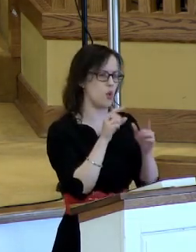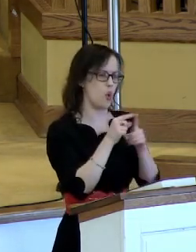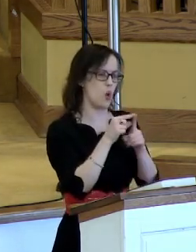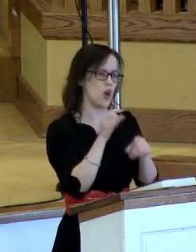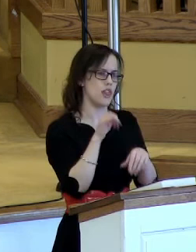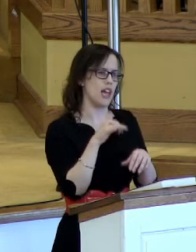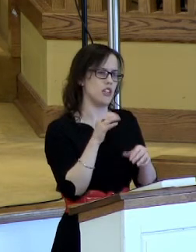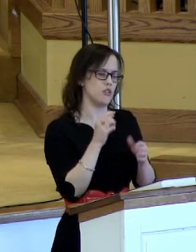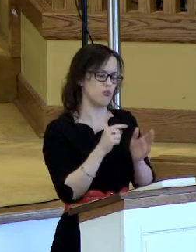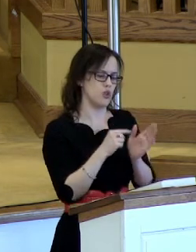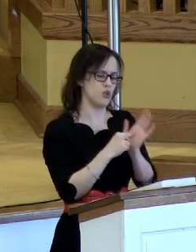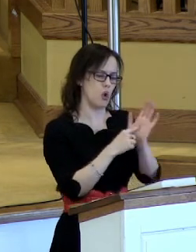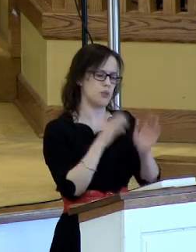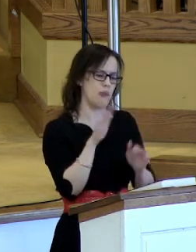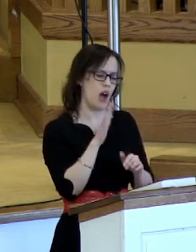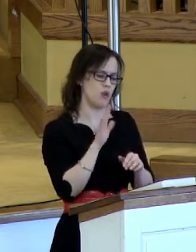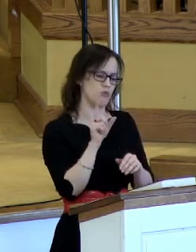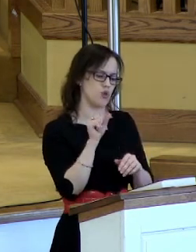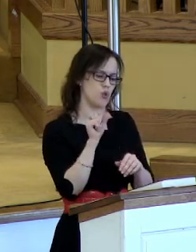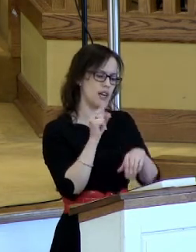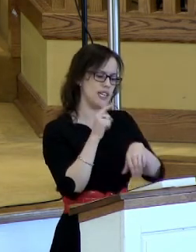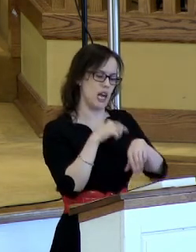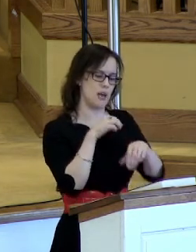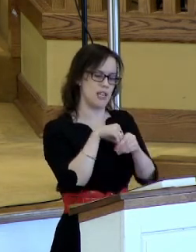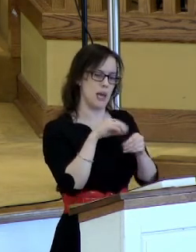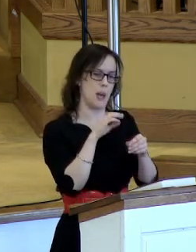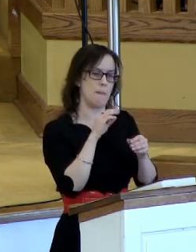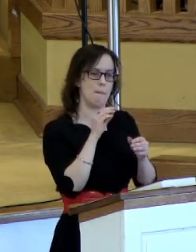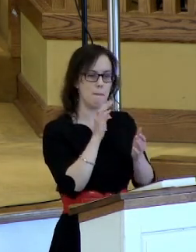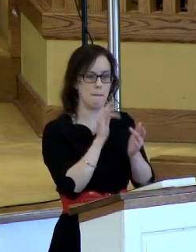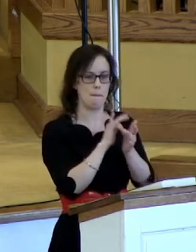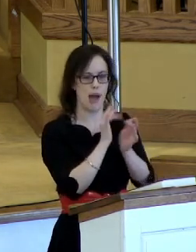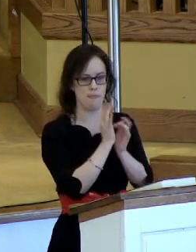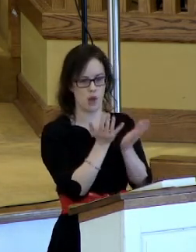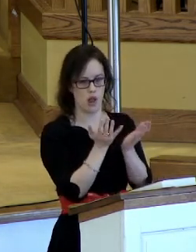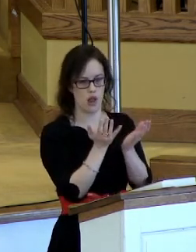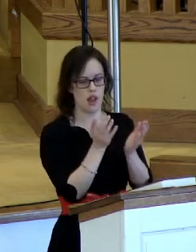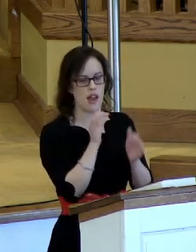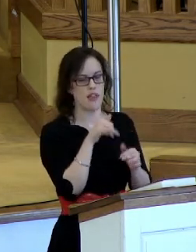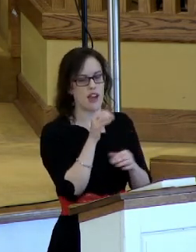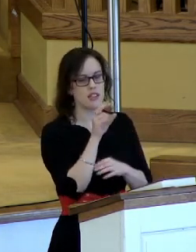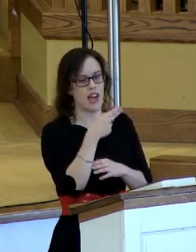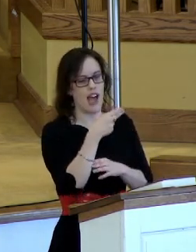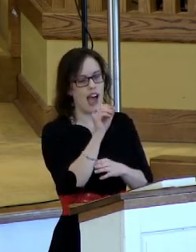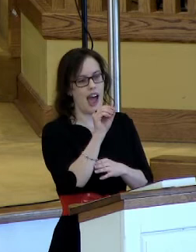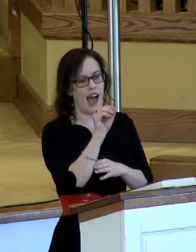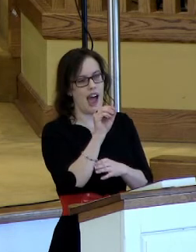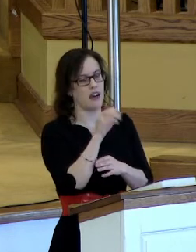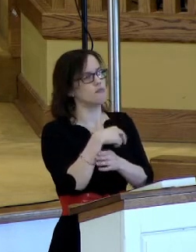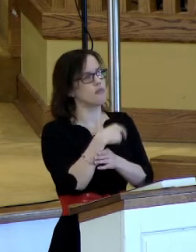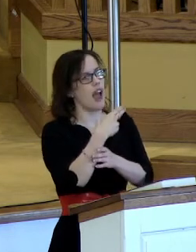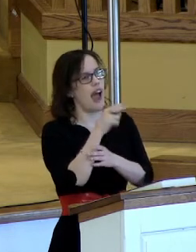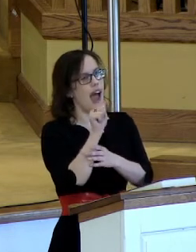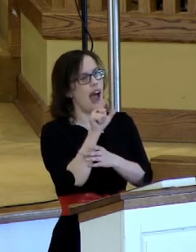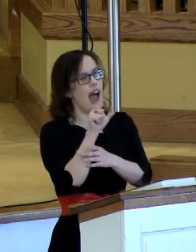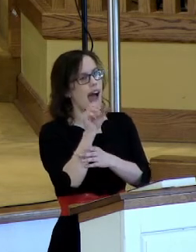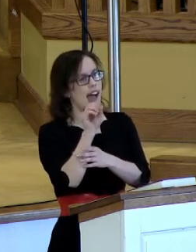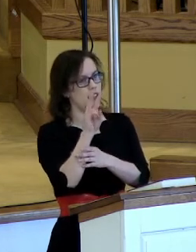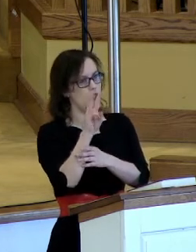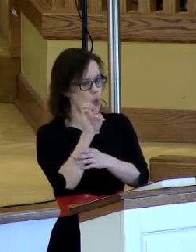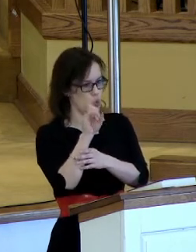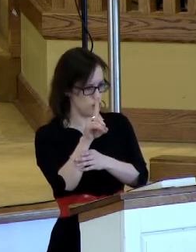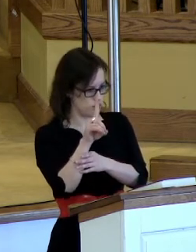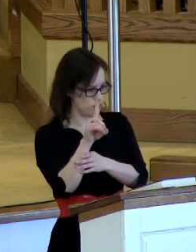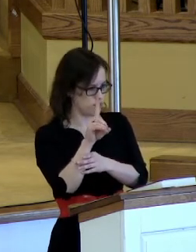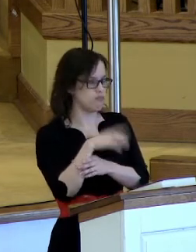or hallowed. Today is Halloween, and we take for granted the fact that that word is in that so-called holiday, whatever